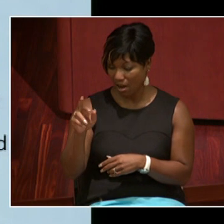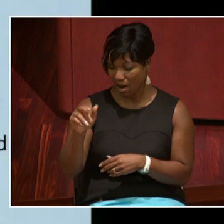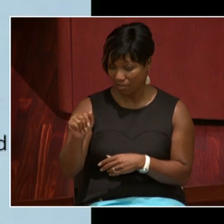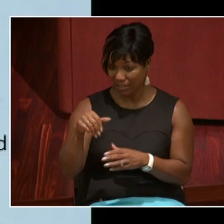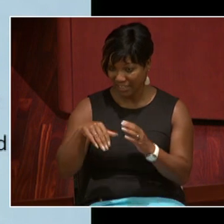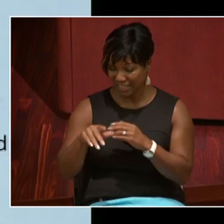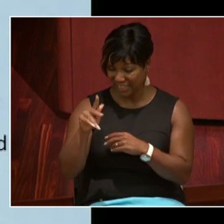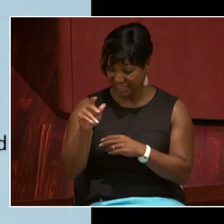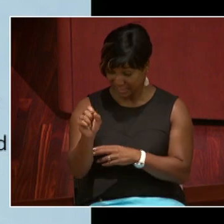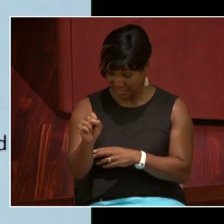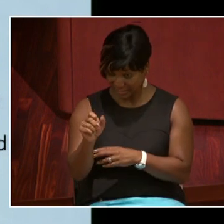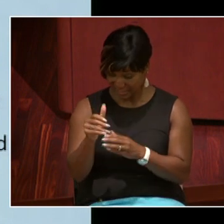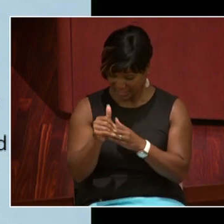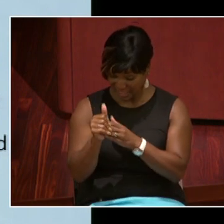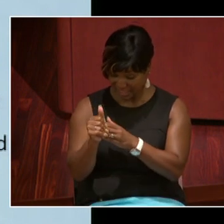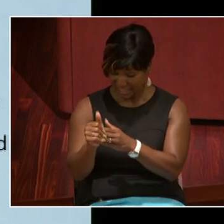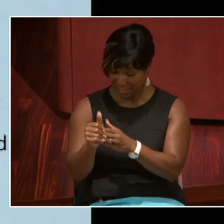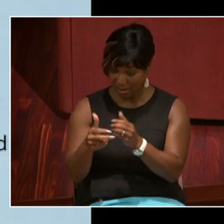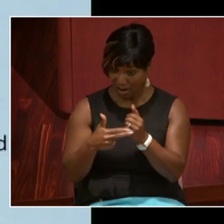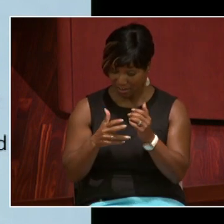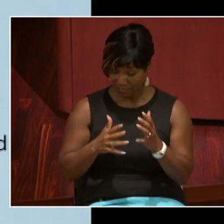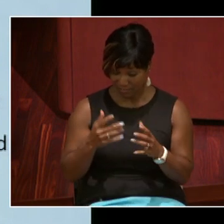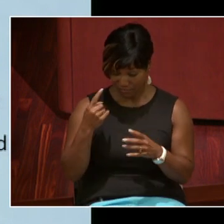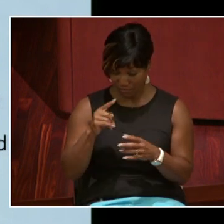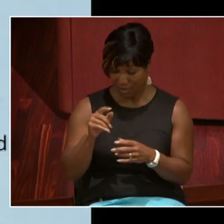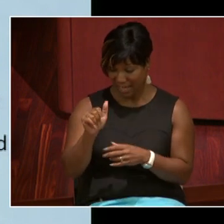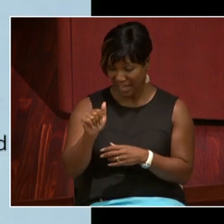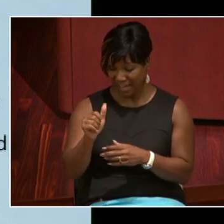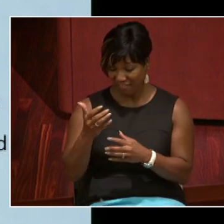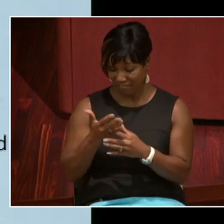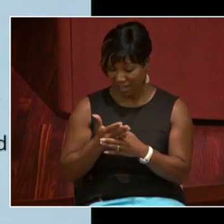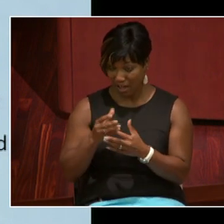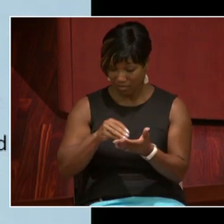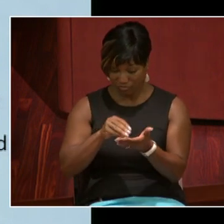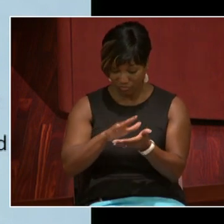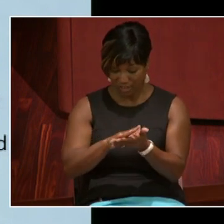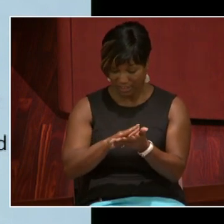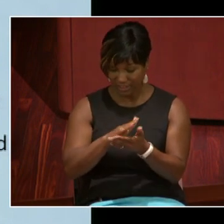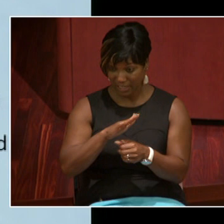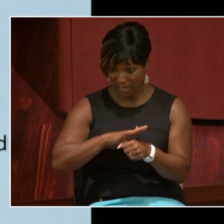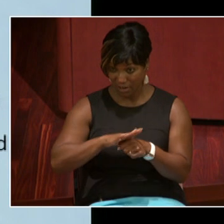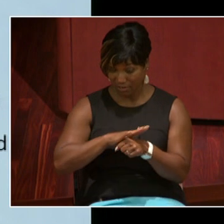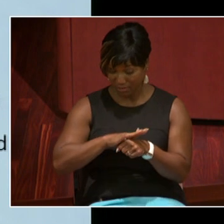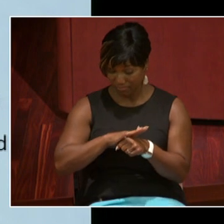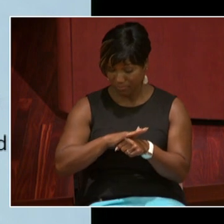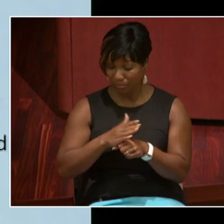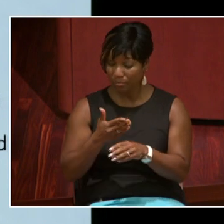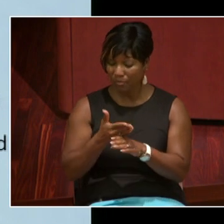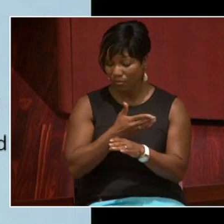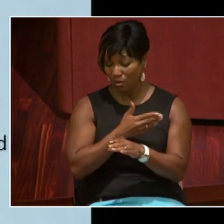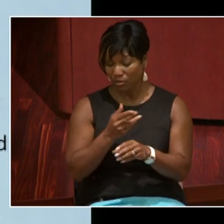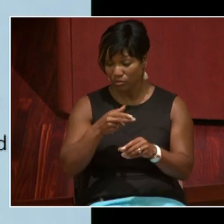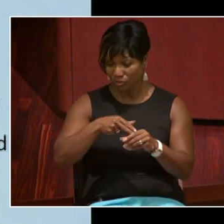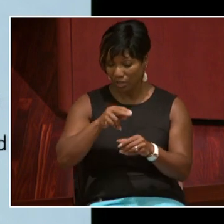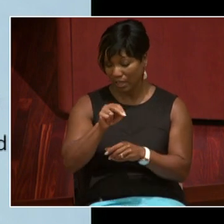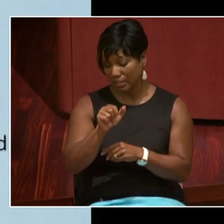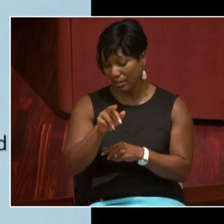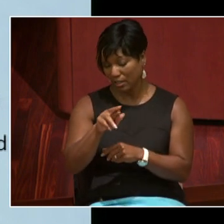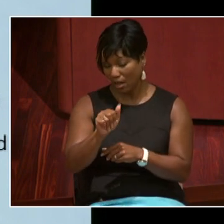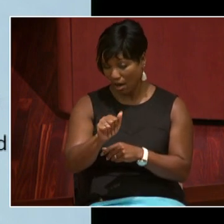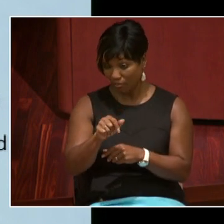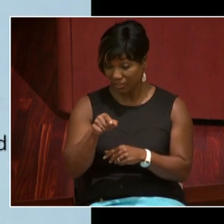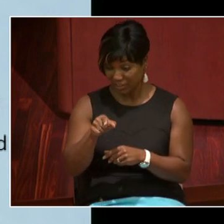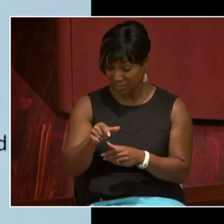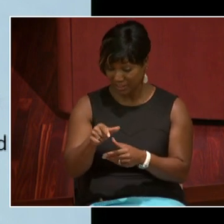lead archivist for the Alien File reference area. Prior to joining the National Archives staff, she